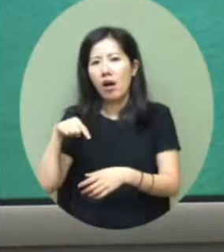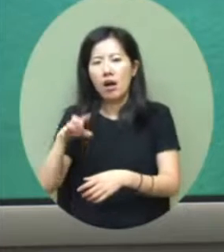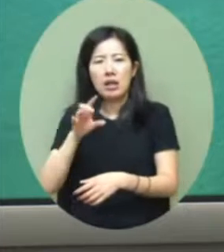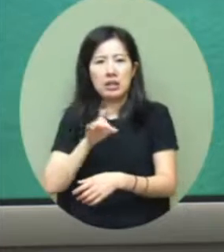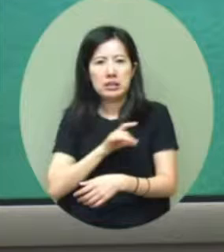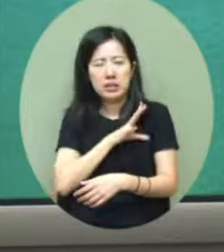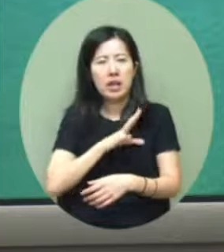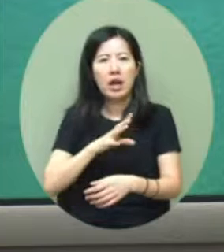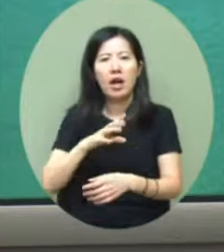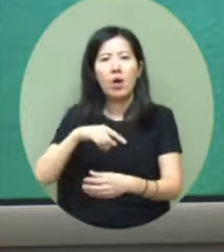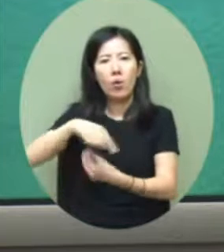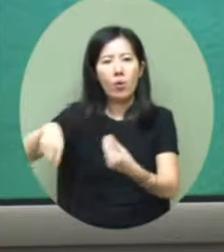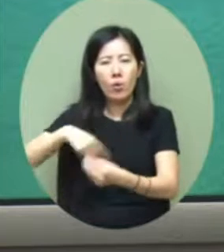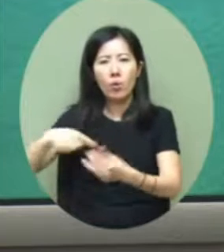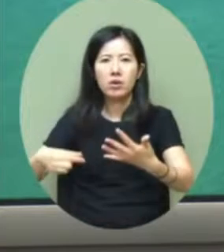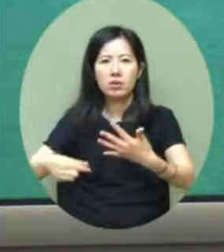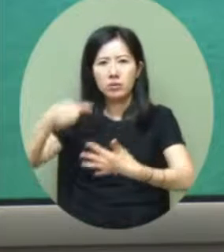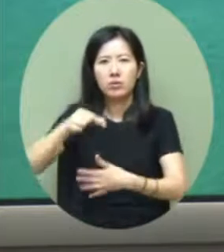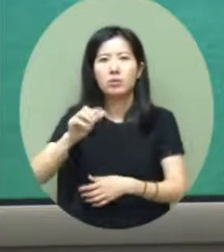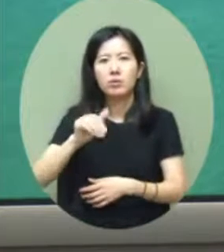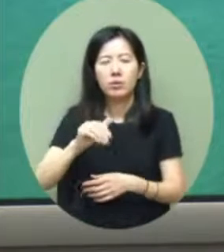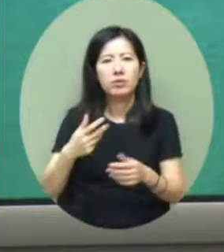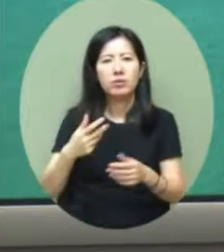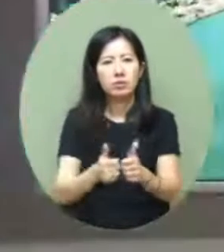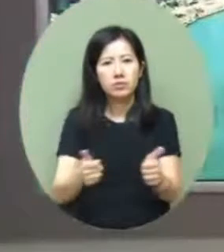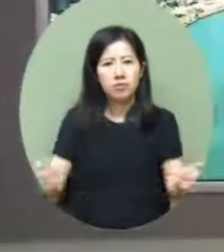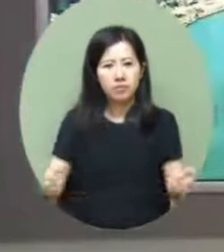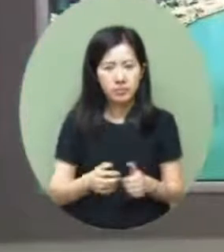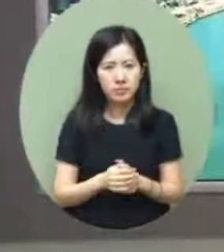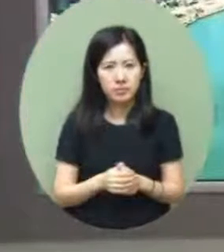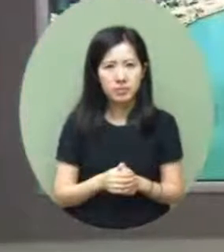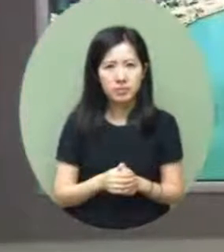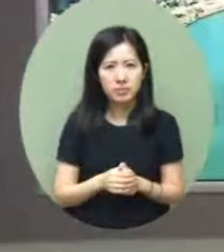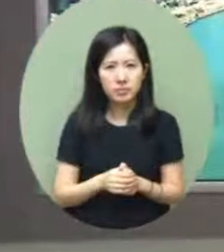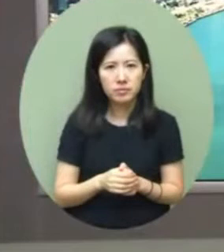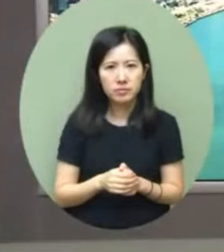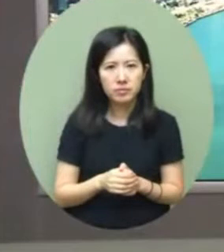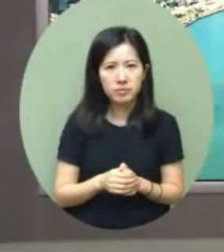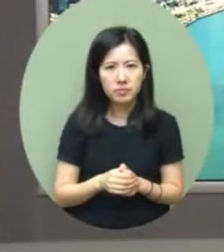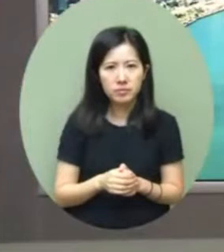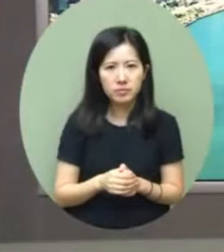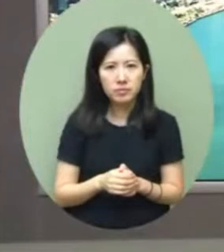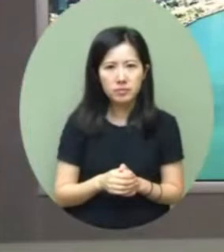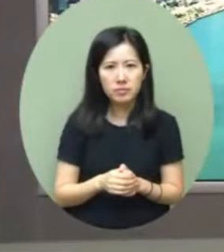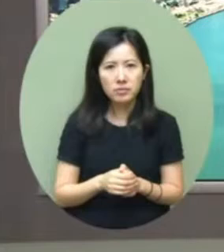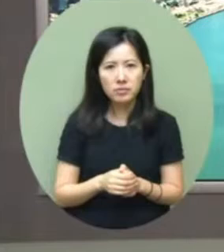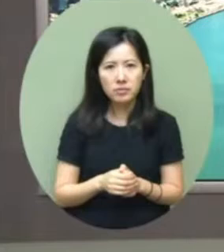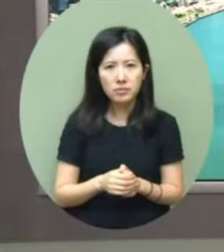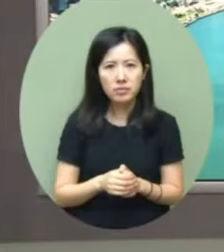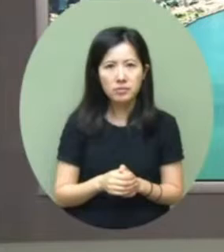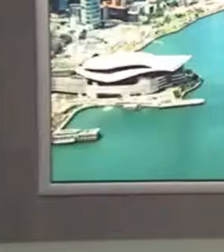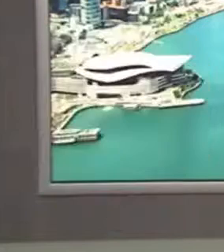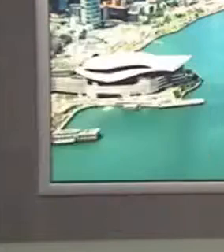active policy to protect our environment, will ensure a better environment. That's the end of the press conference. Thank you.